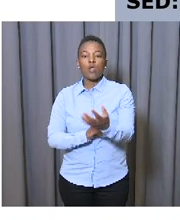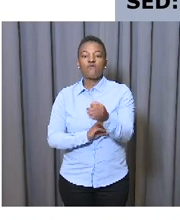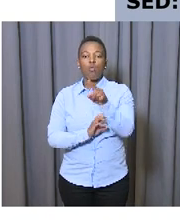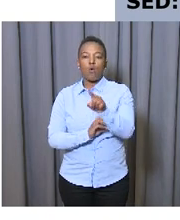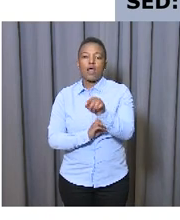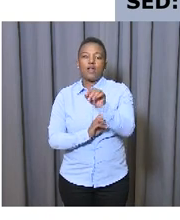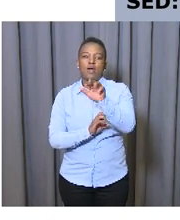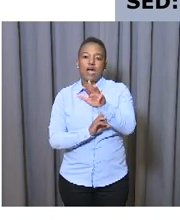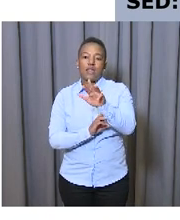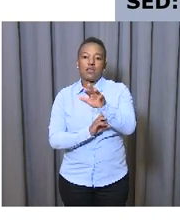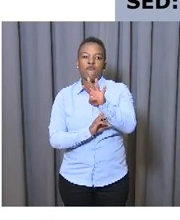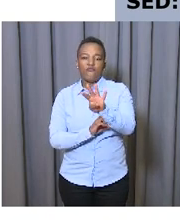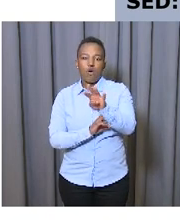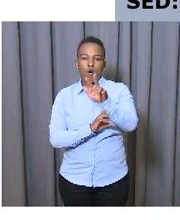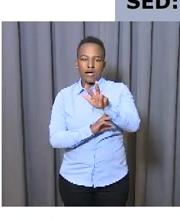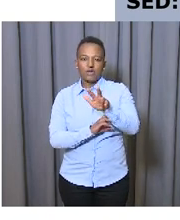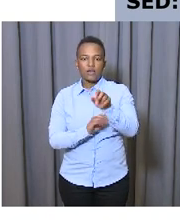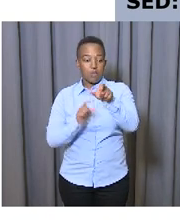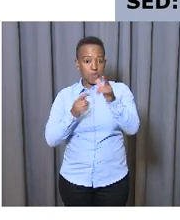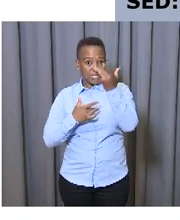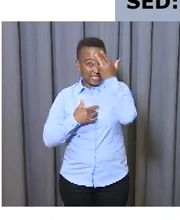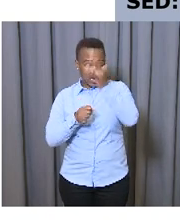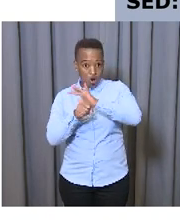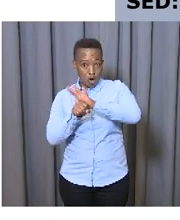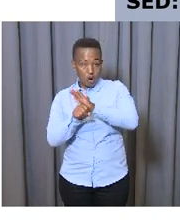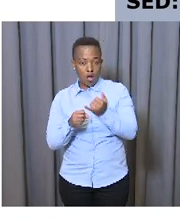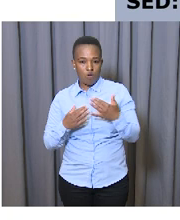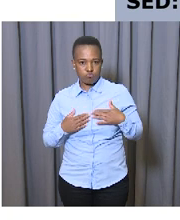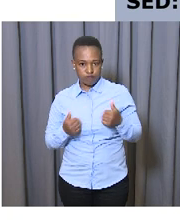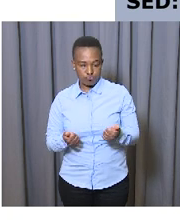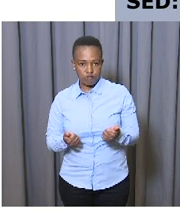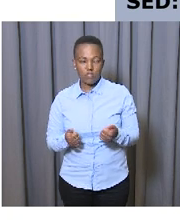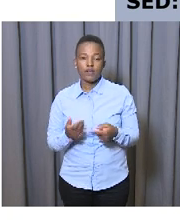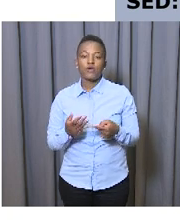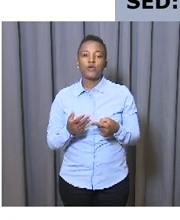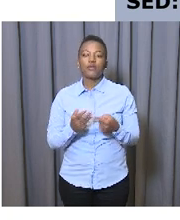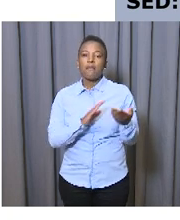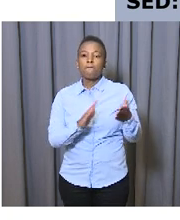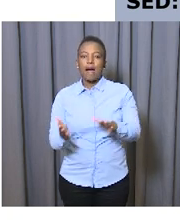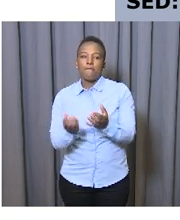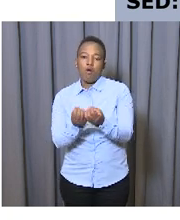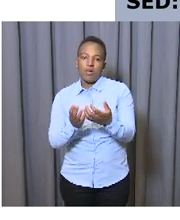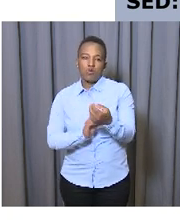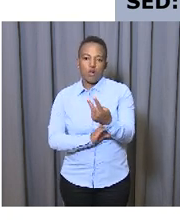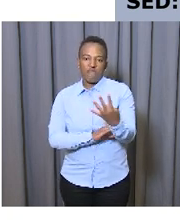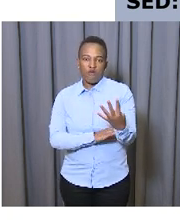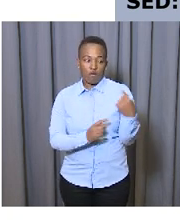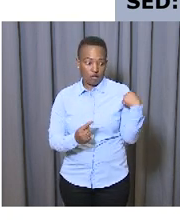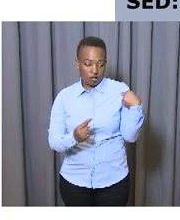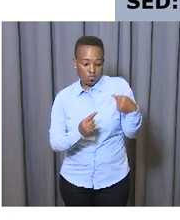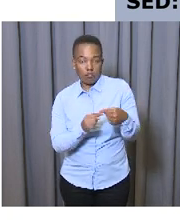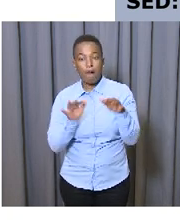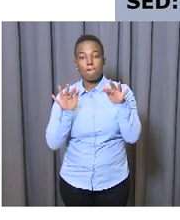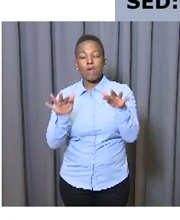948 recoveries, which is important. Of course, we have lost 24. By now, we have 24 people